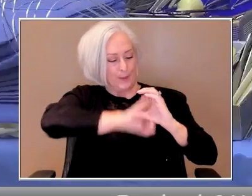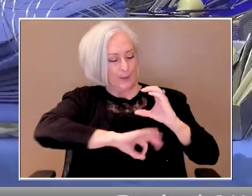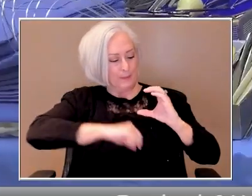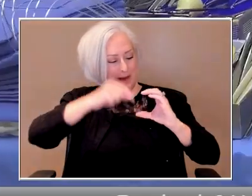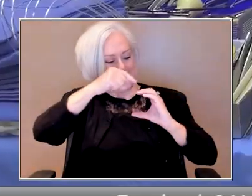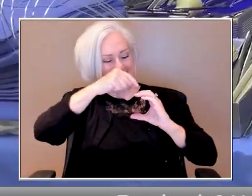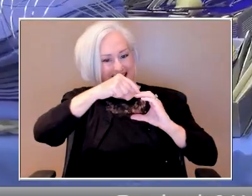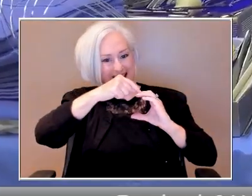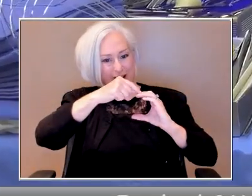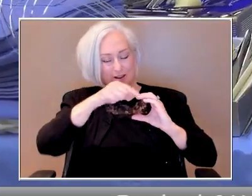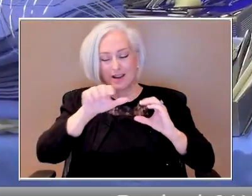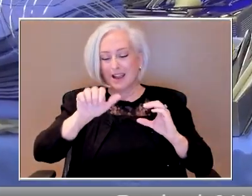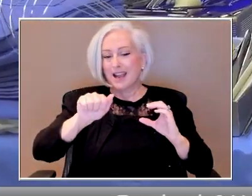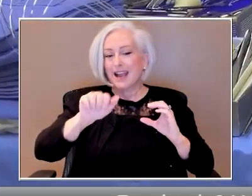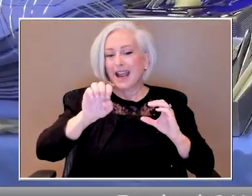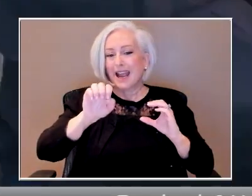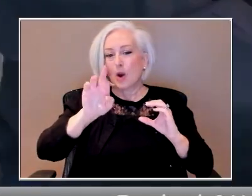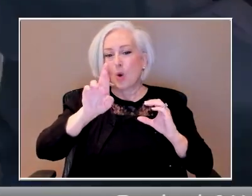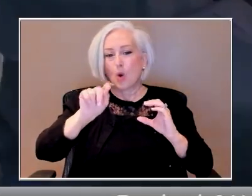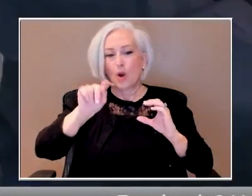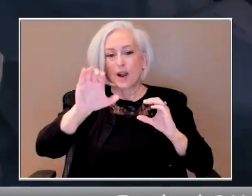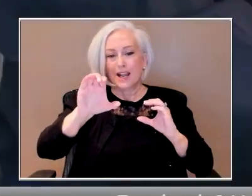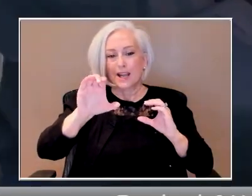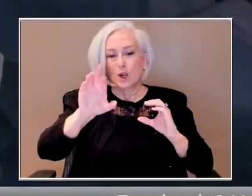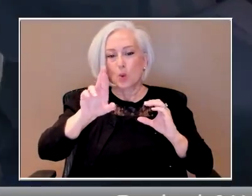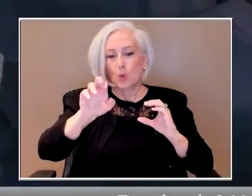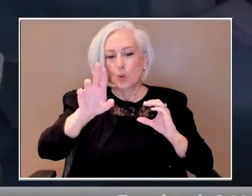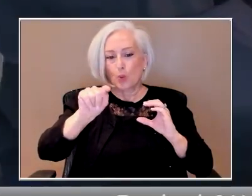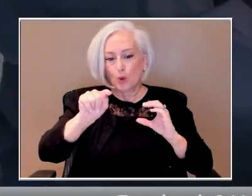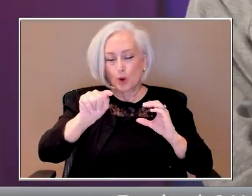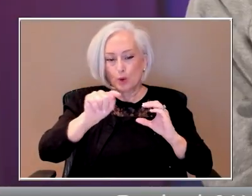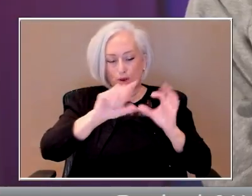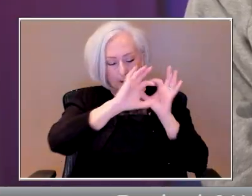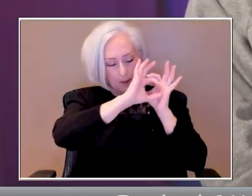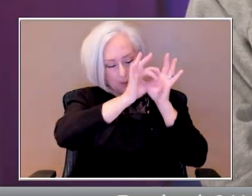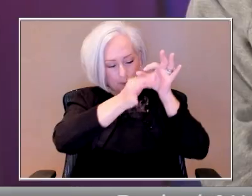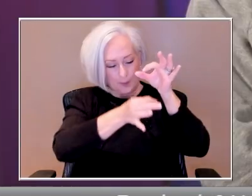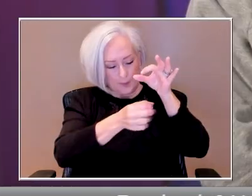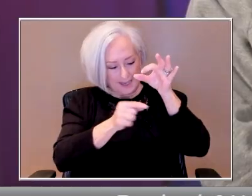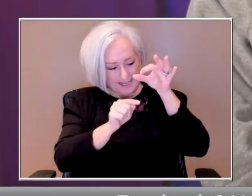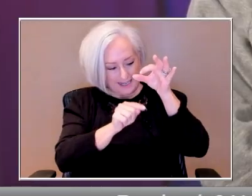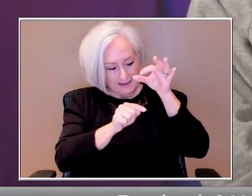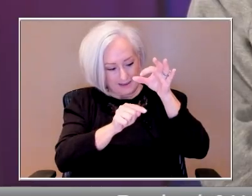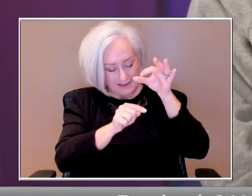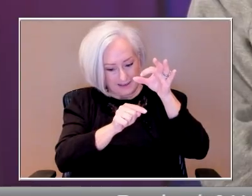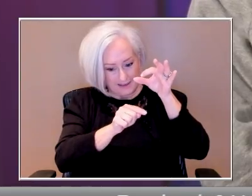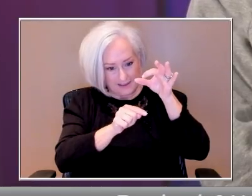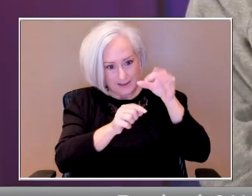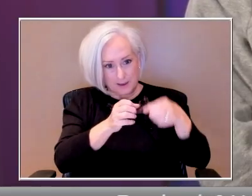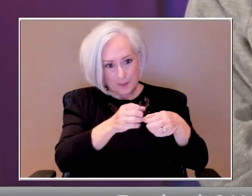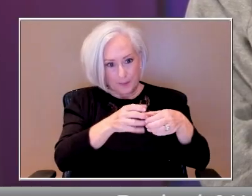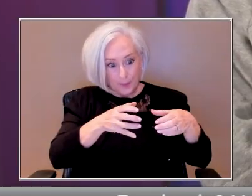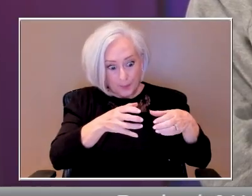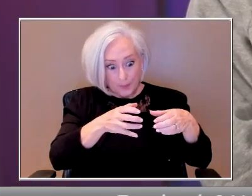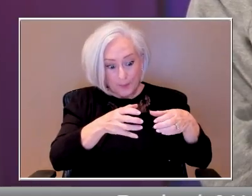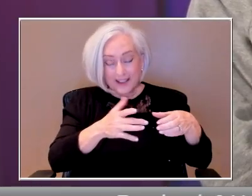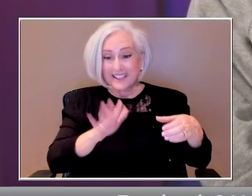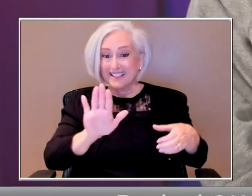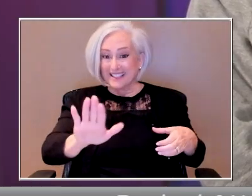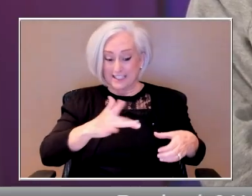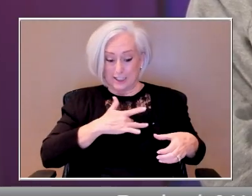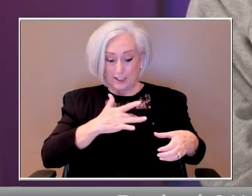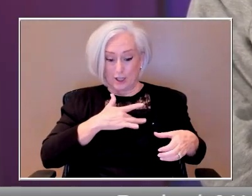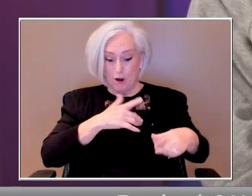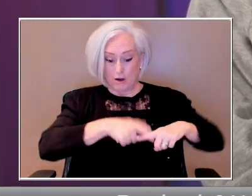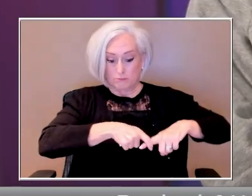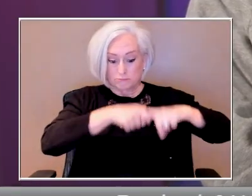it, an incredibly complicated 7-hour surgery. For 4 hours, the heart will be stopped. For 4 hours? For 4 hours,